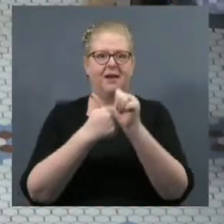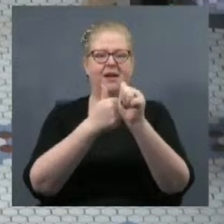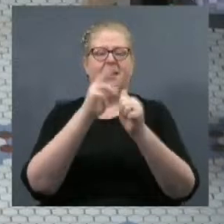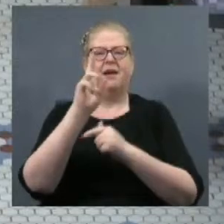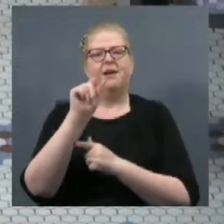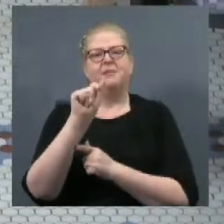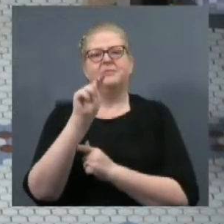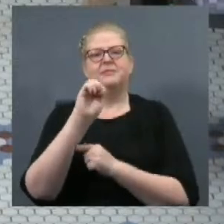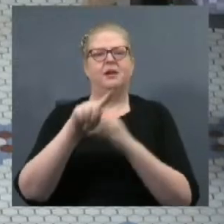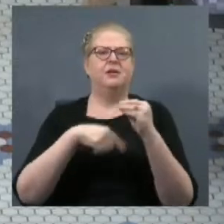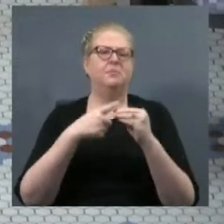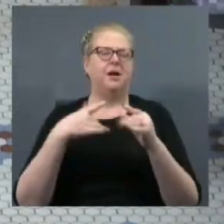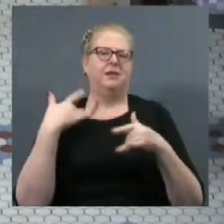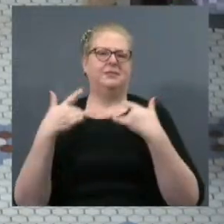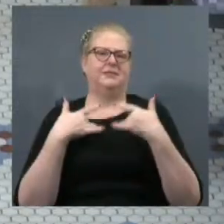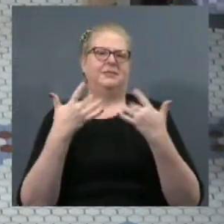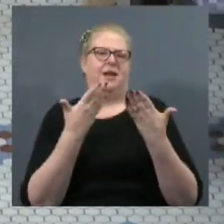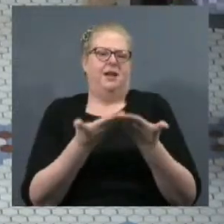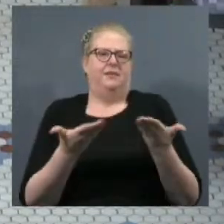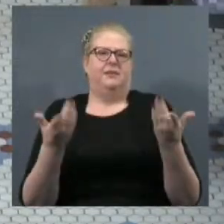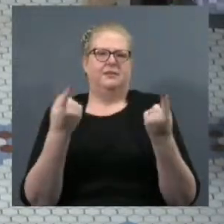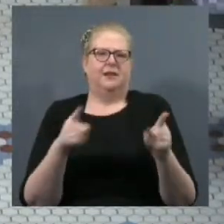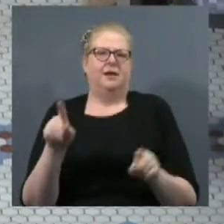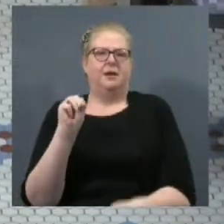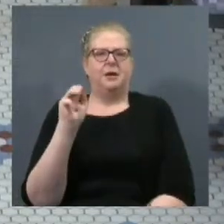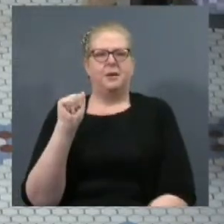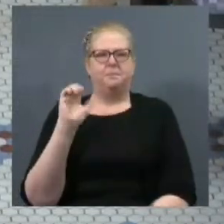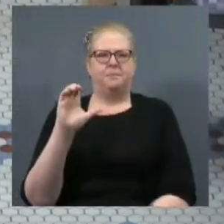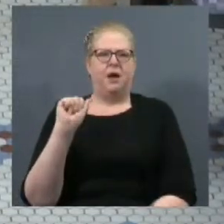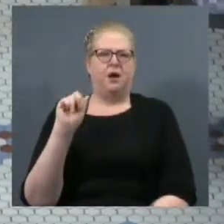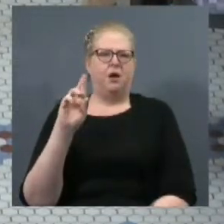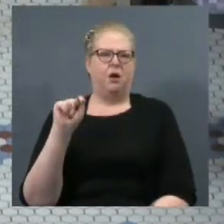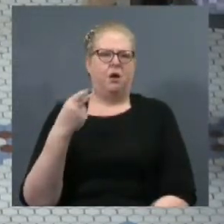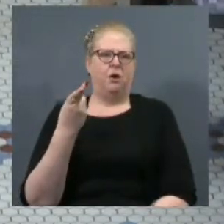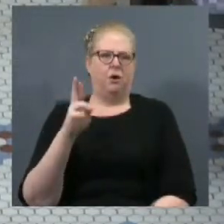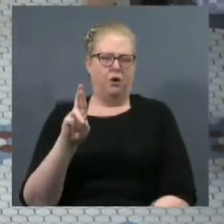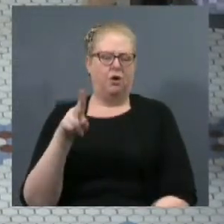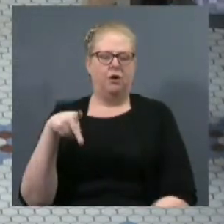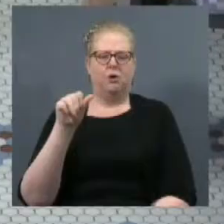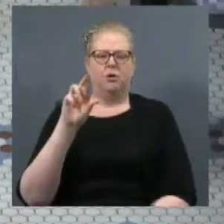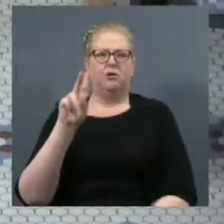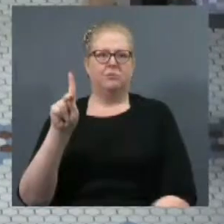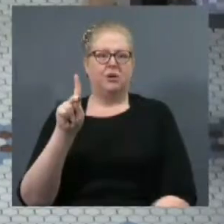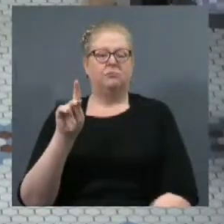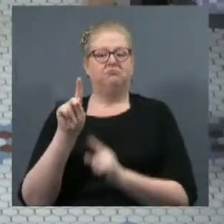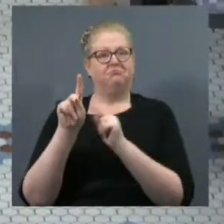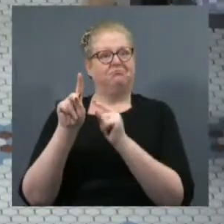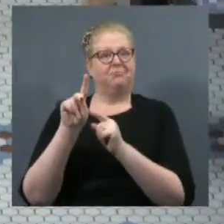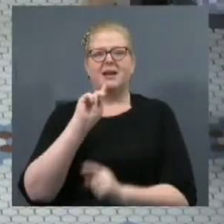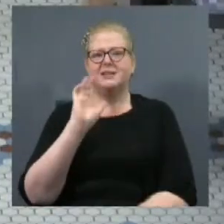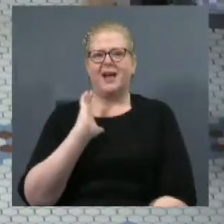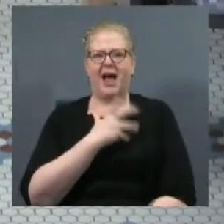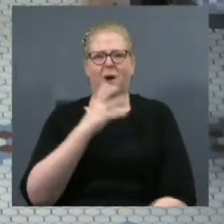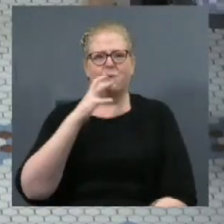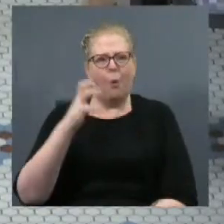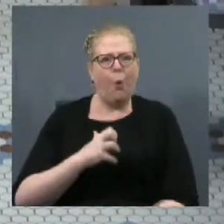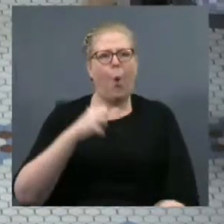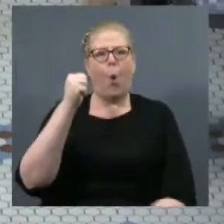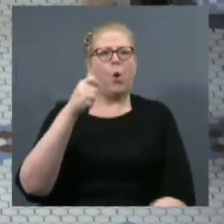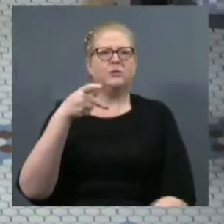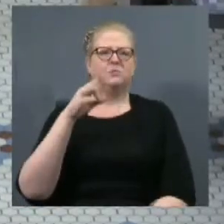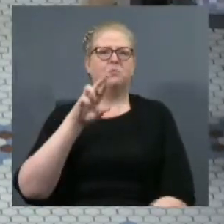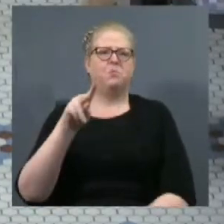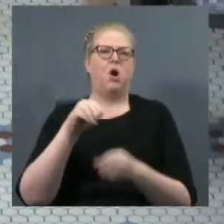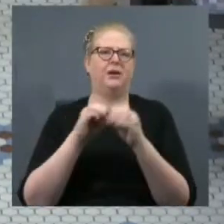Park. Remind you that MacArthur Park is the oldest park in this city, and we think the greatest park in the city. The MacArthur